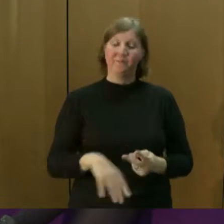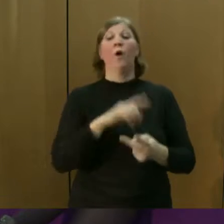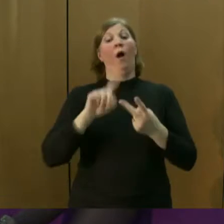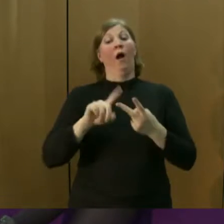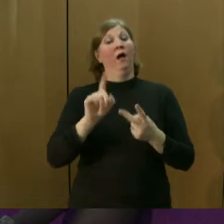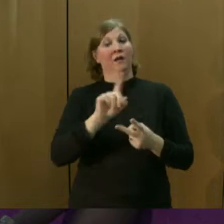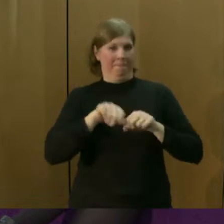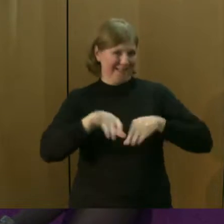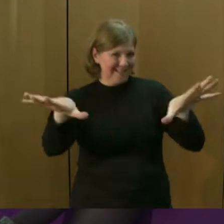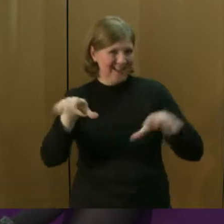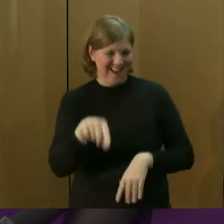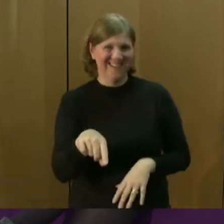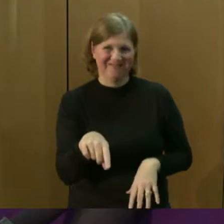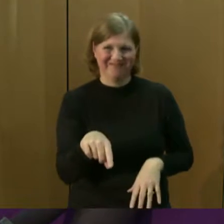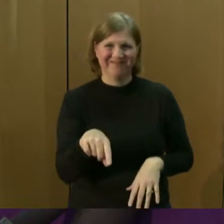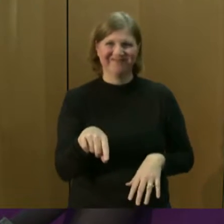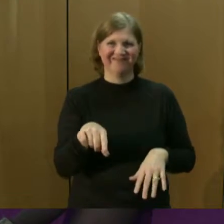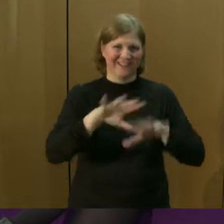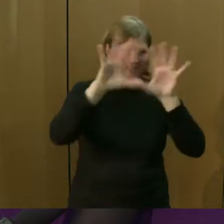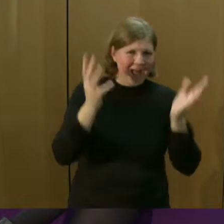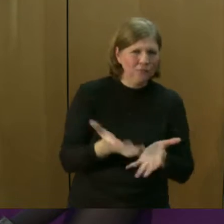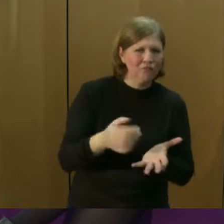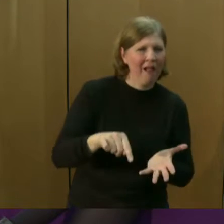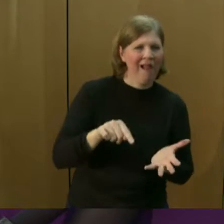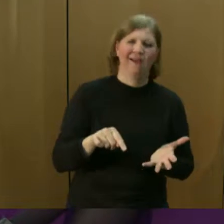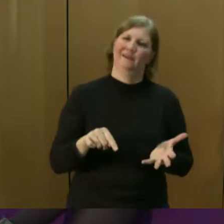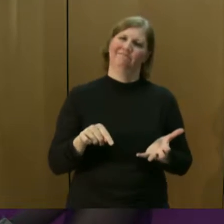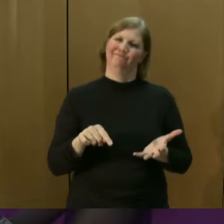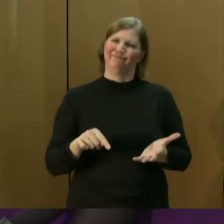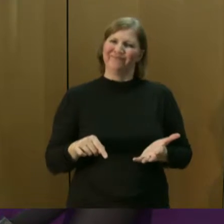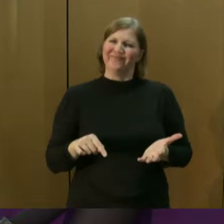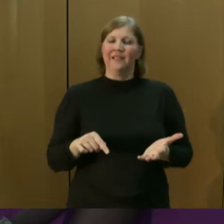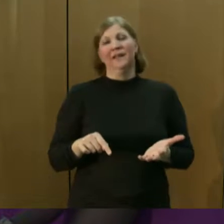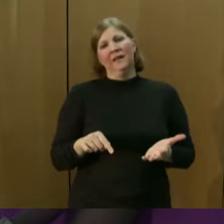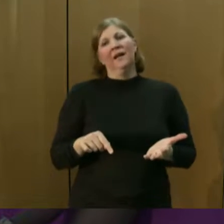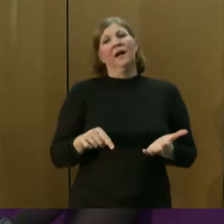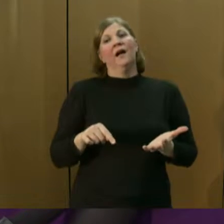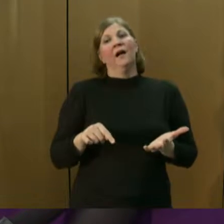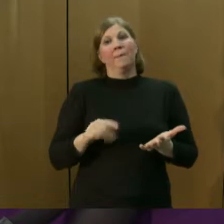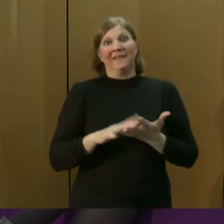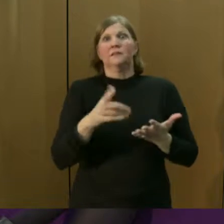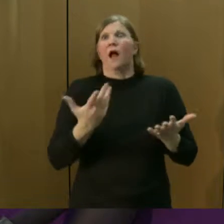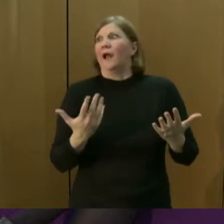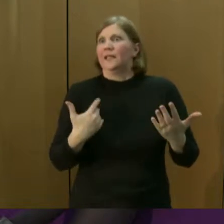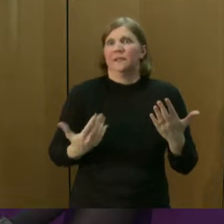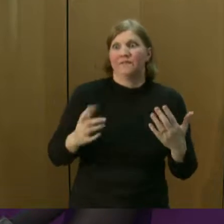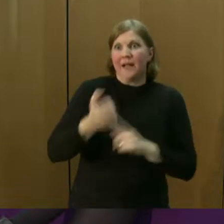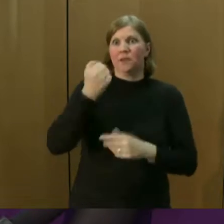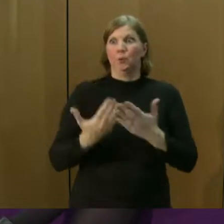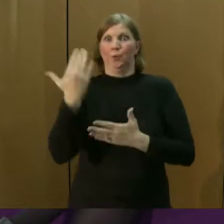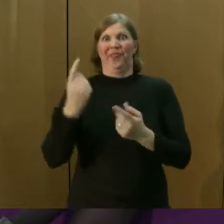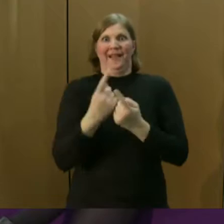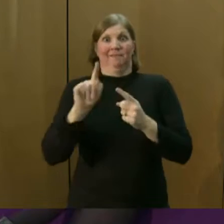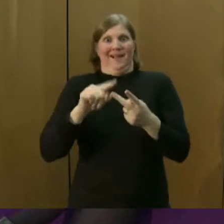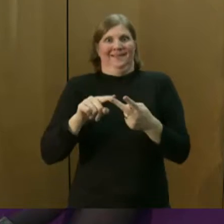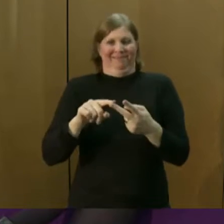large, diverse, looking for new, mostly. And then there's an industry audience who are looking to buy work or to find